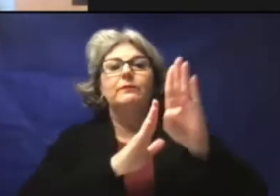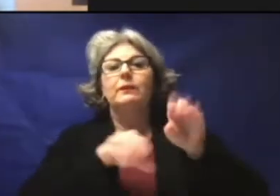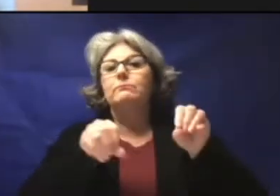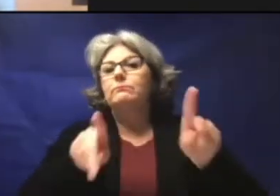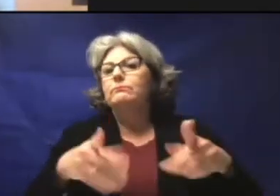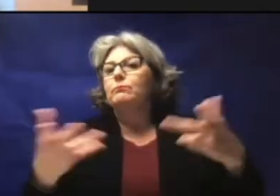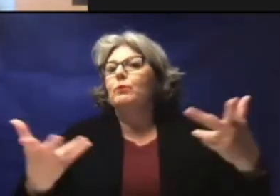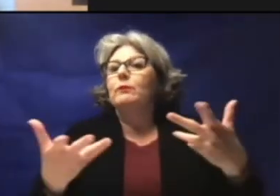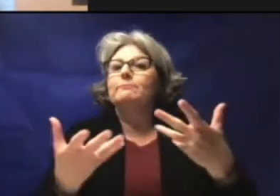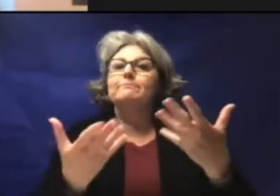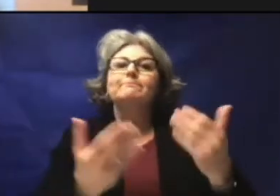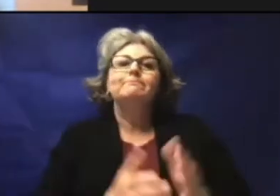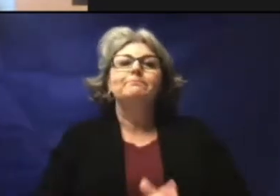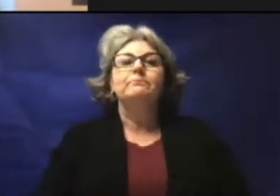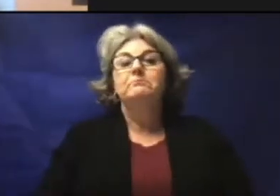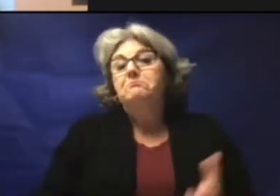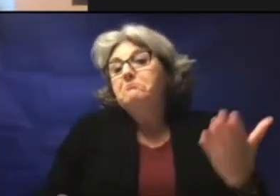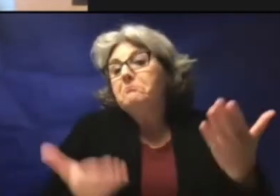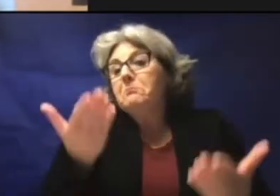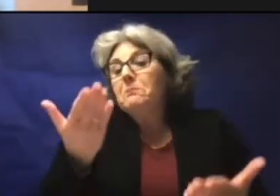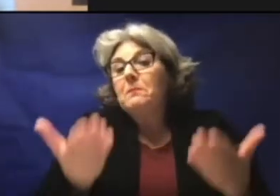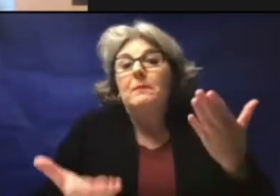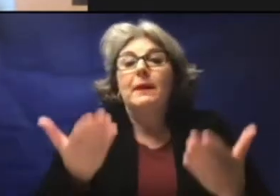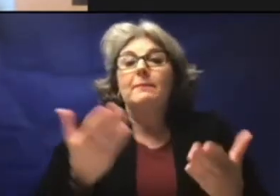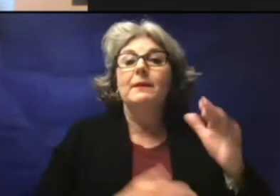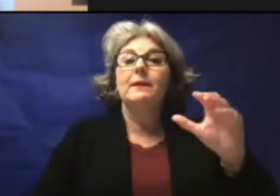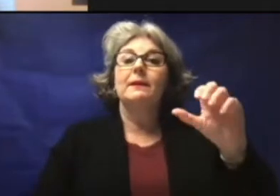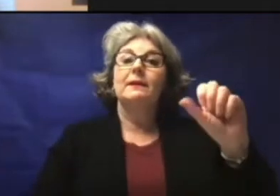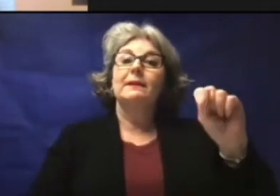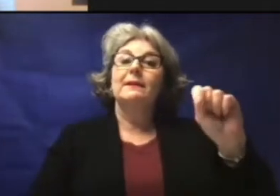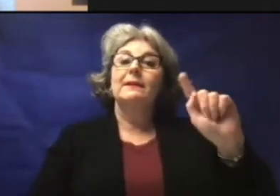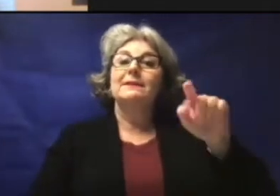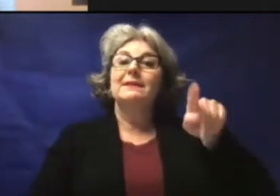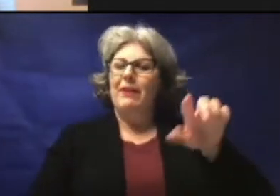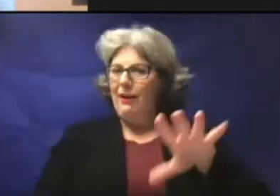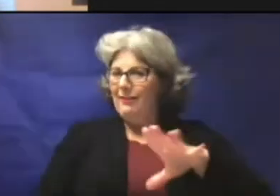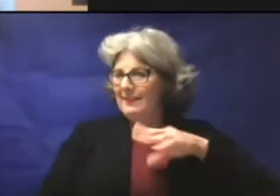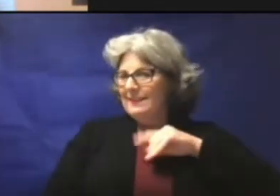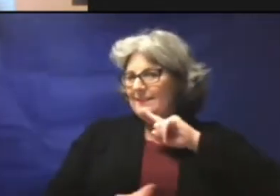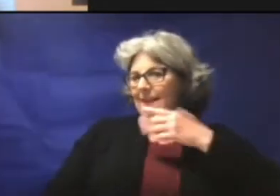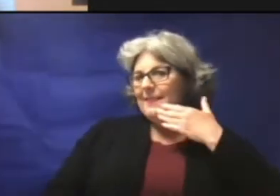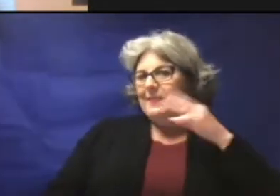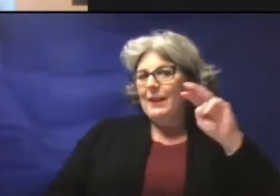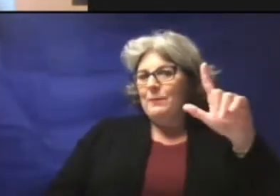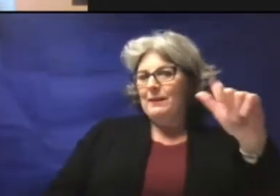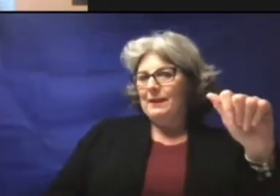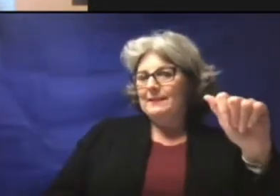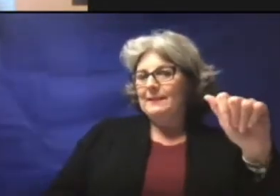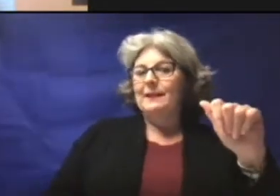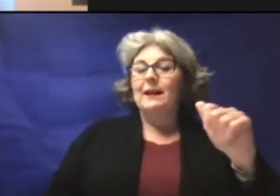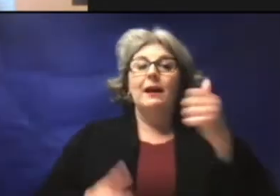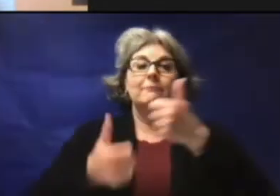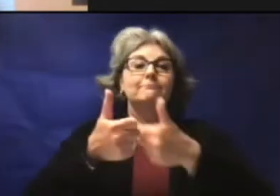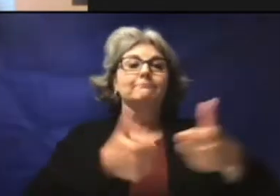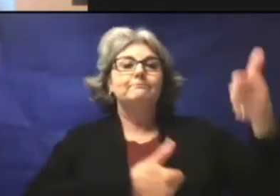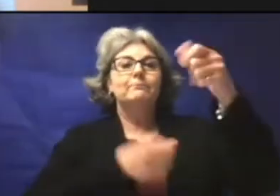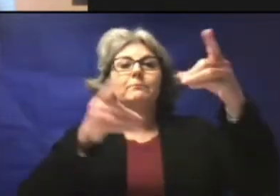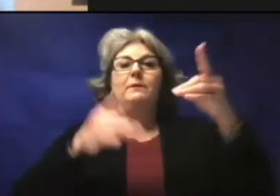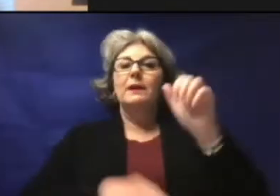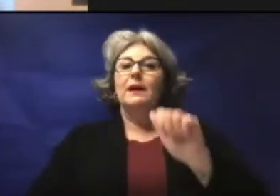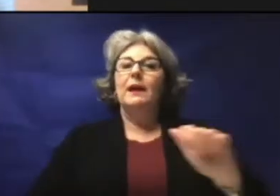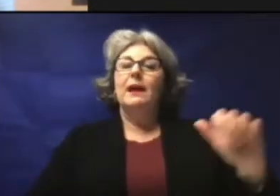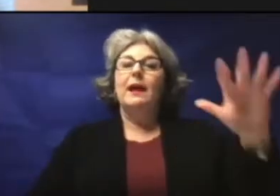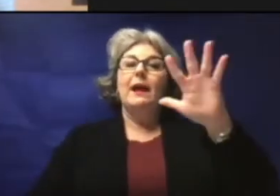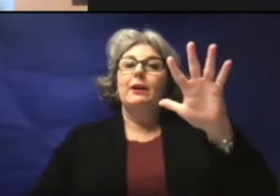opportunities. Maybe Stephanie? Yeah, I could take that. Thanks, Melissa. So as I mentioned, I'm the Executive Director of Asian